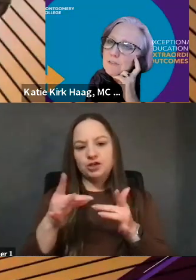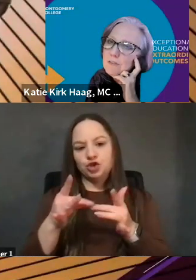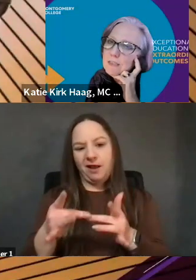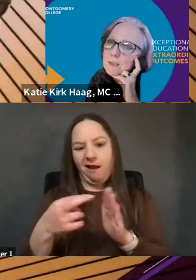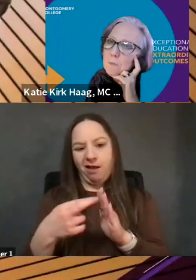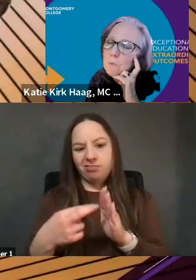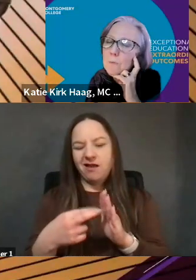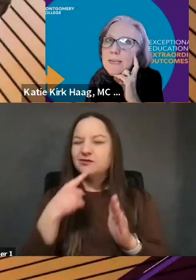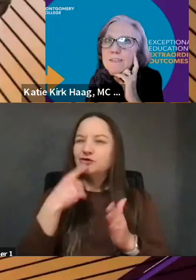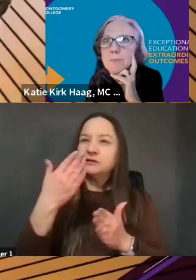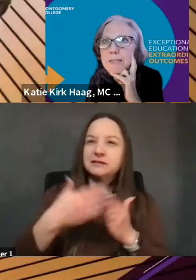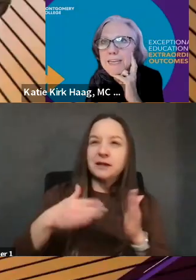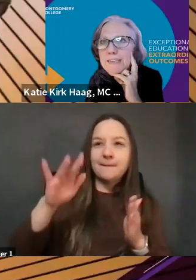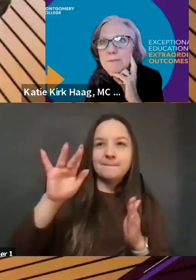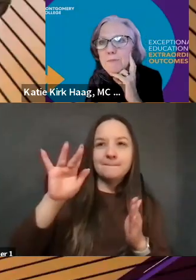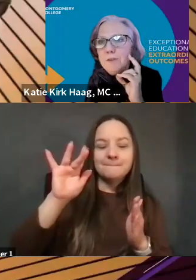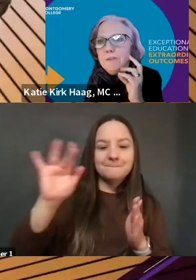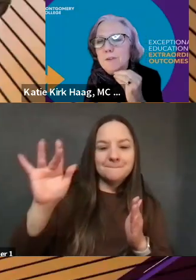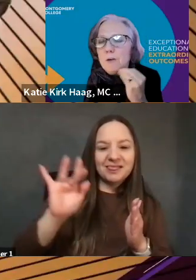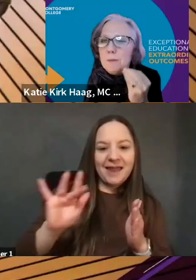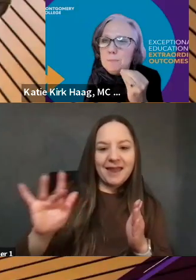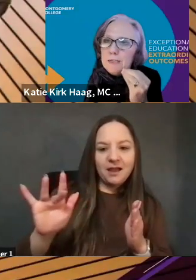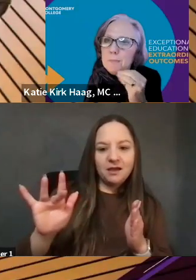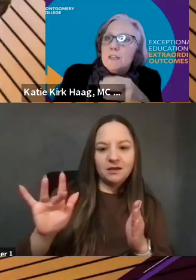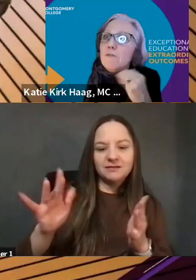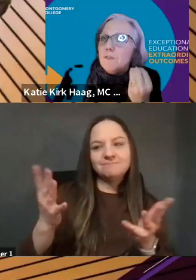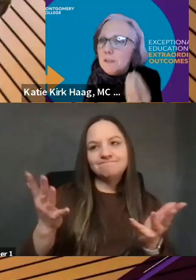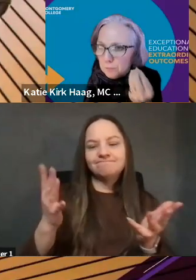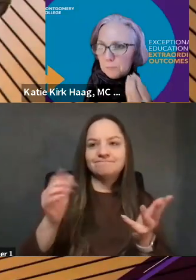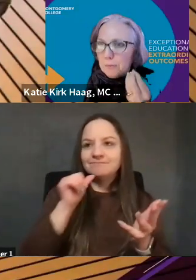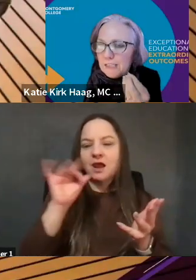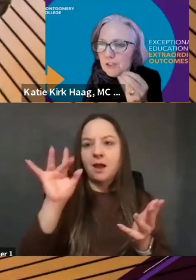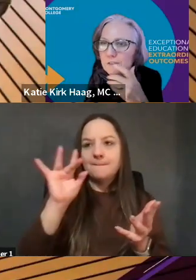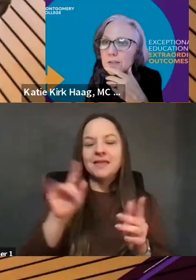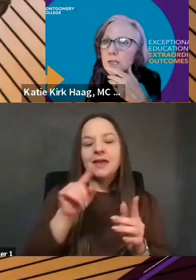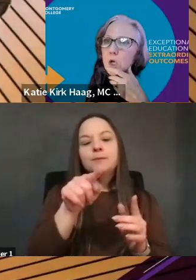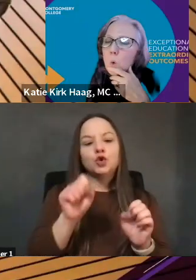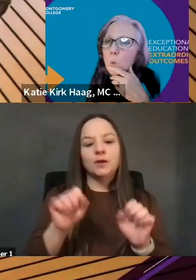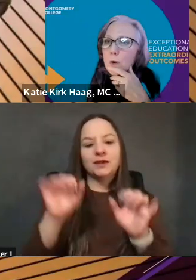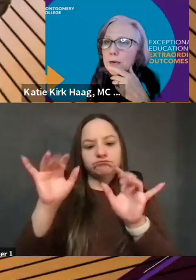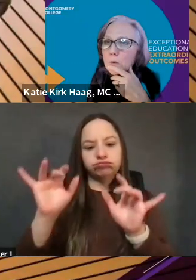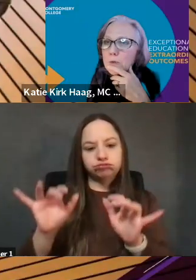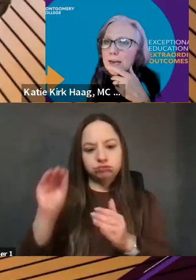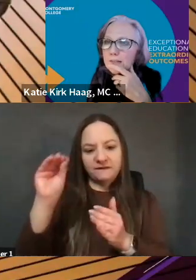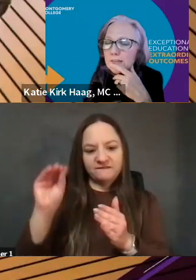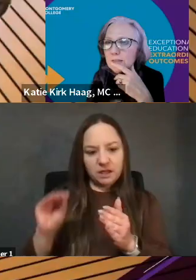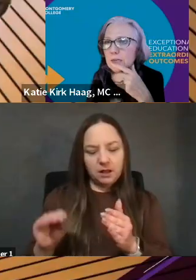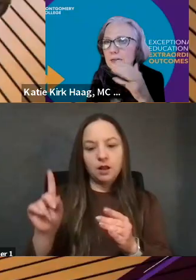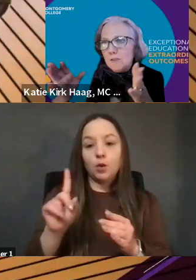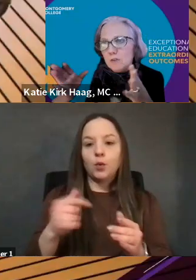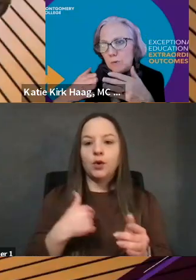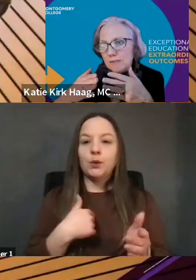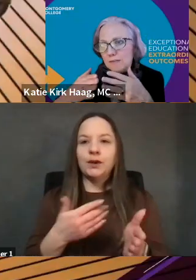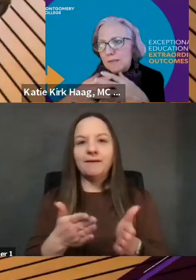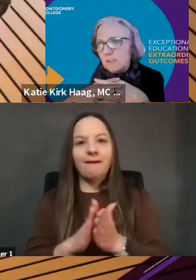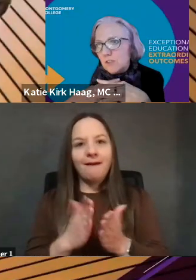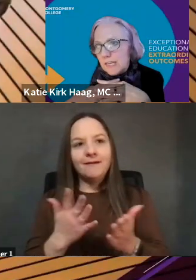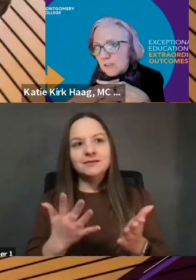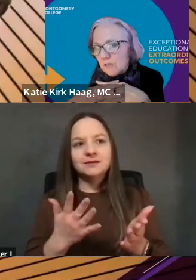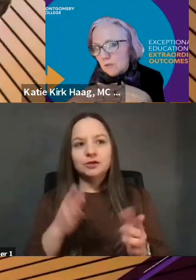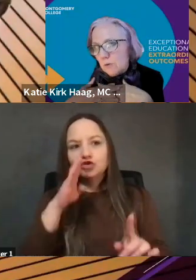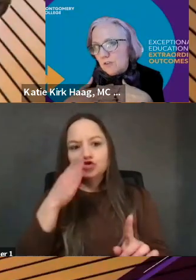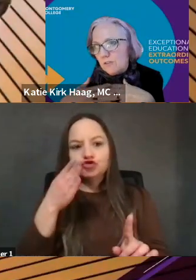blank pages there. When I say blank, they're not quite blank, but they're fillable pages where we ask some kind of